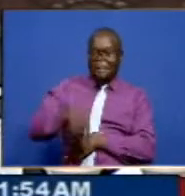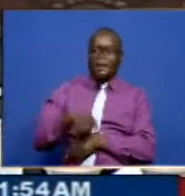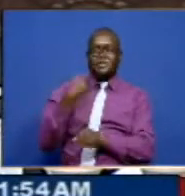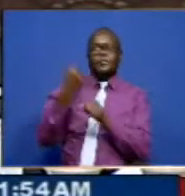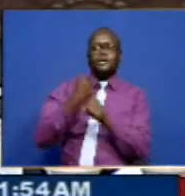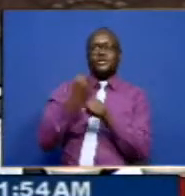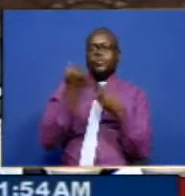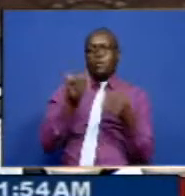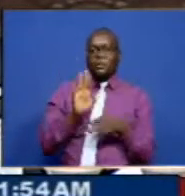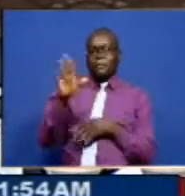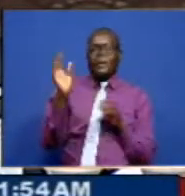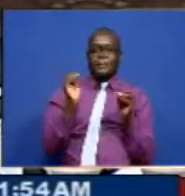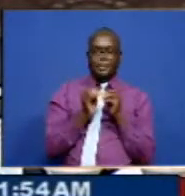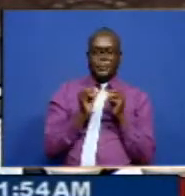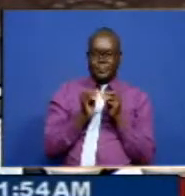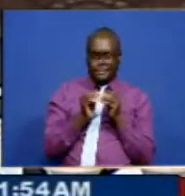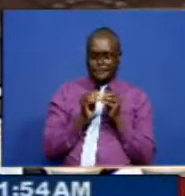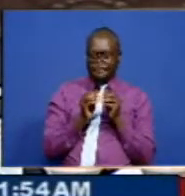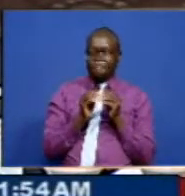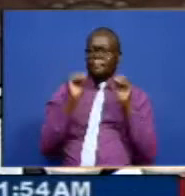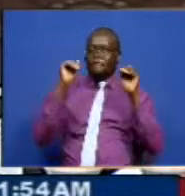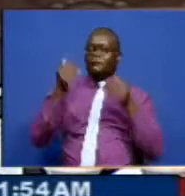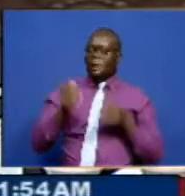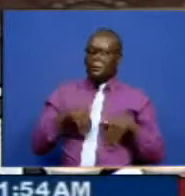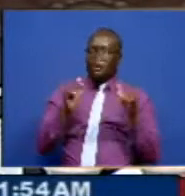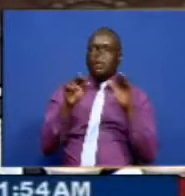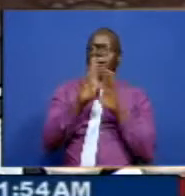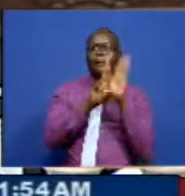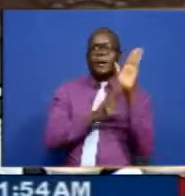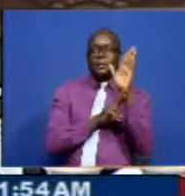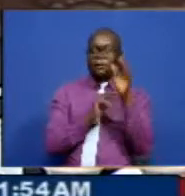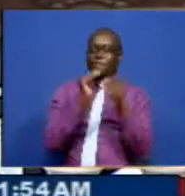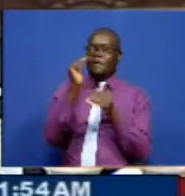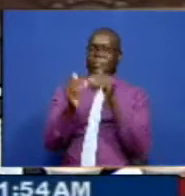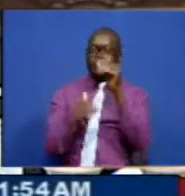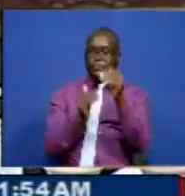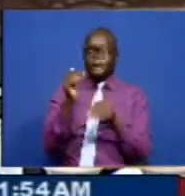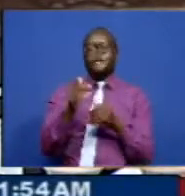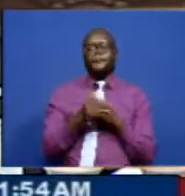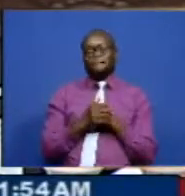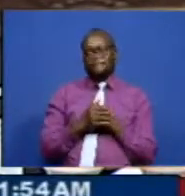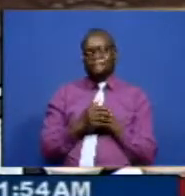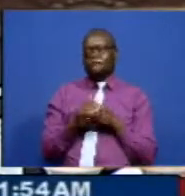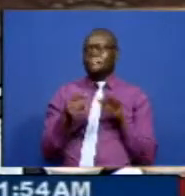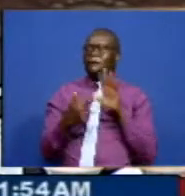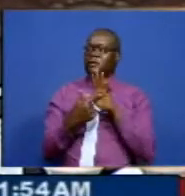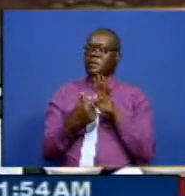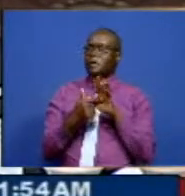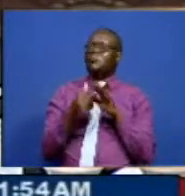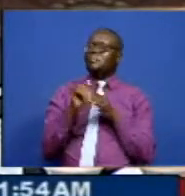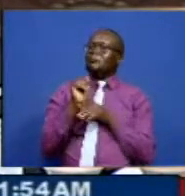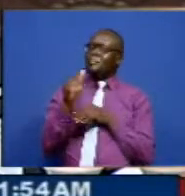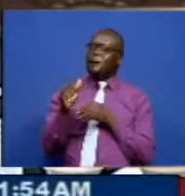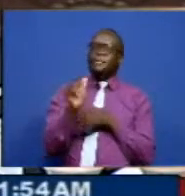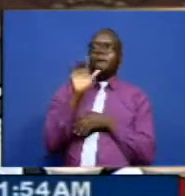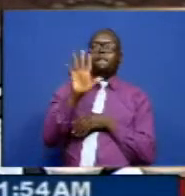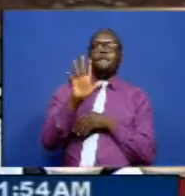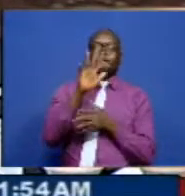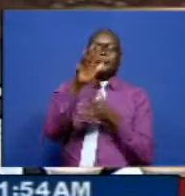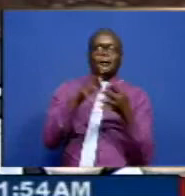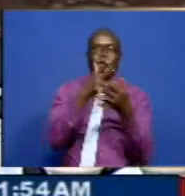of its hearing, be guided by the rules of procedure set out in the 5th schedule of